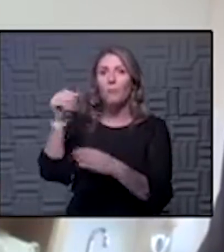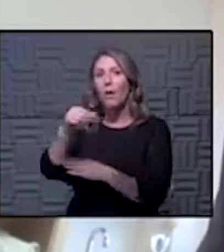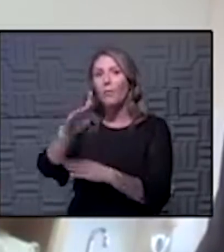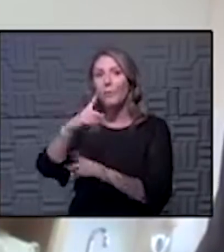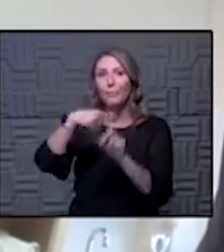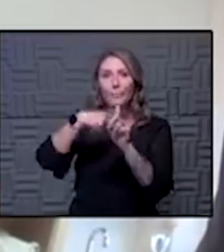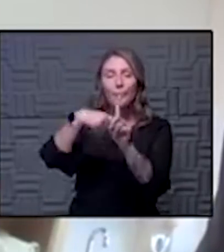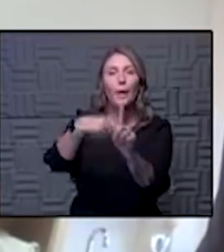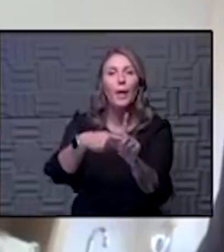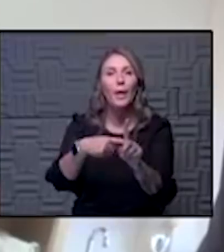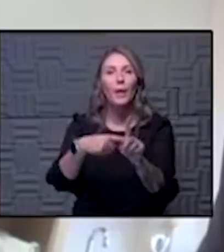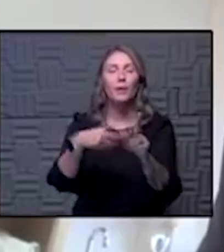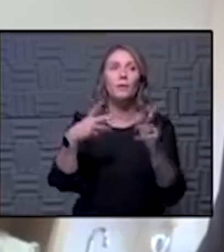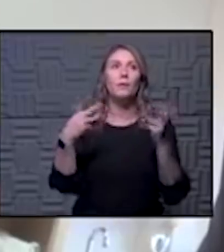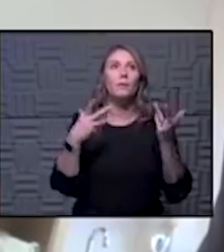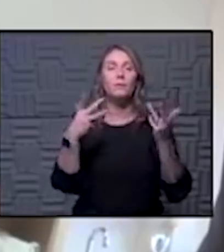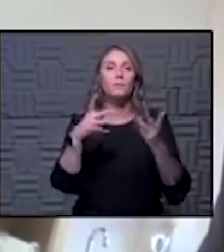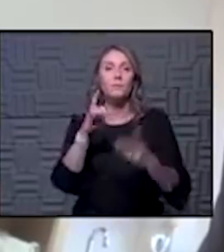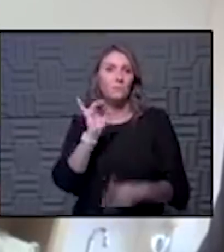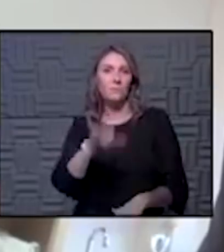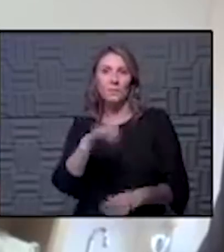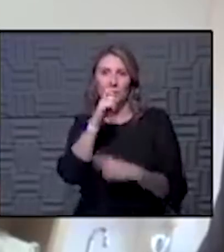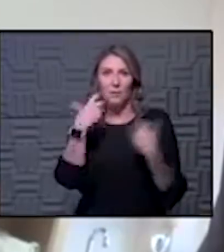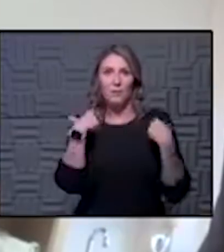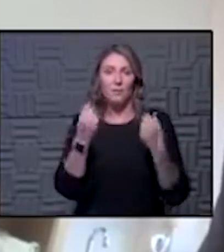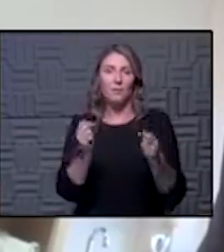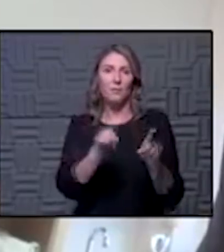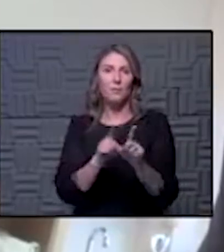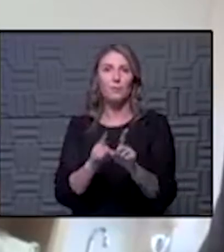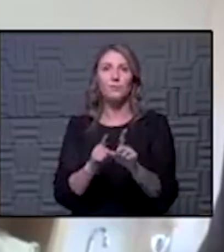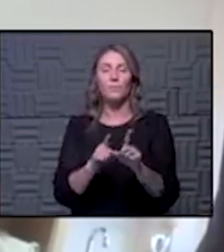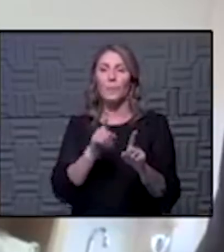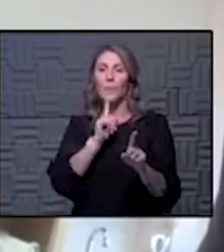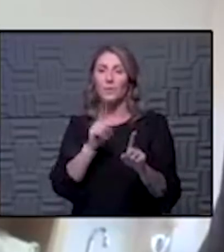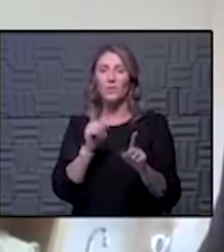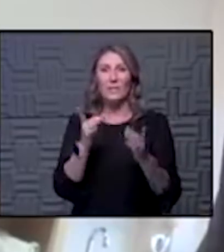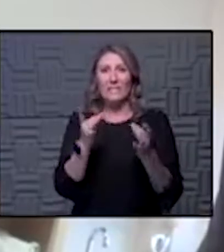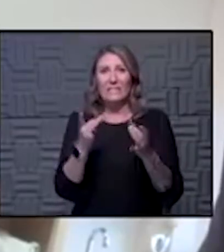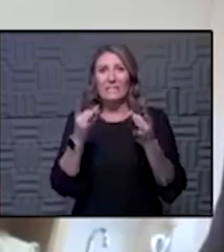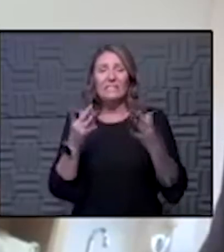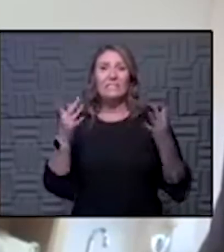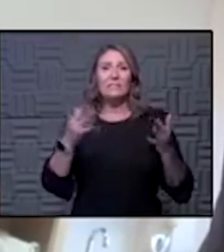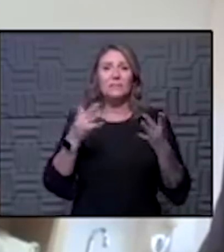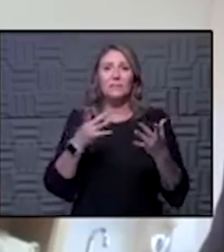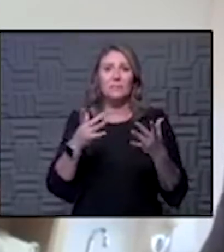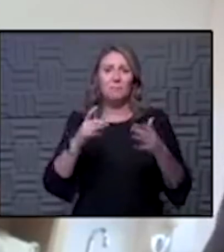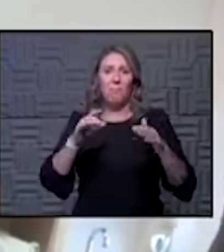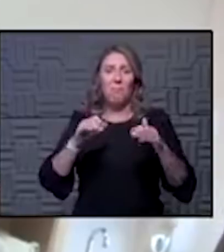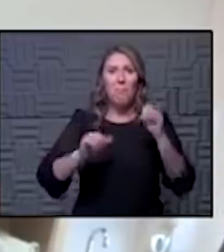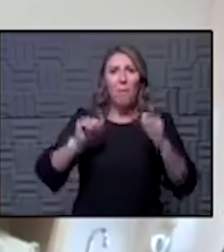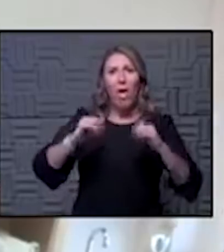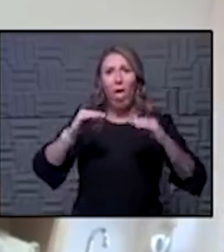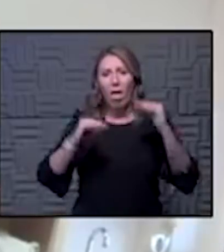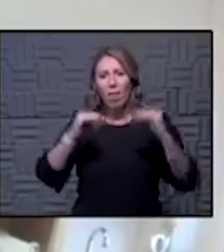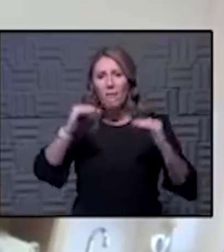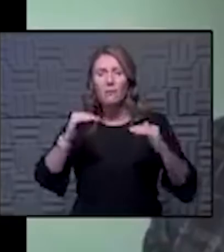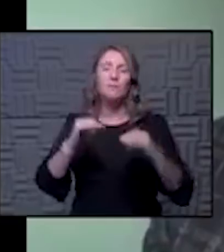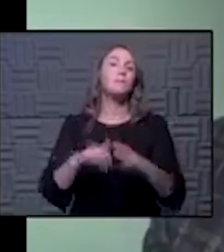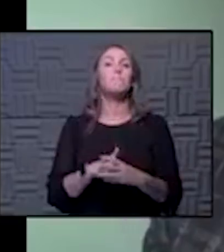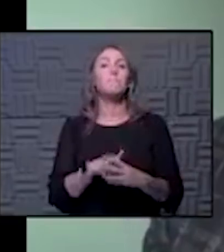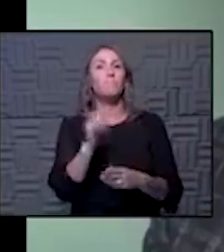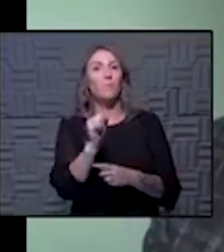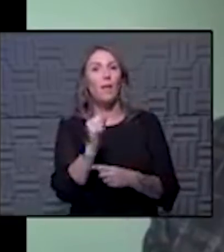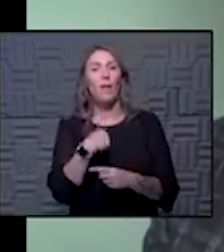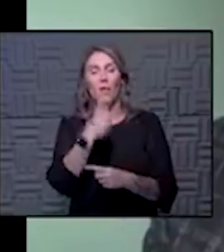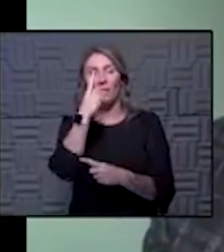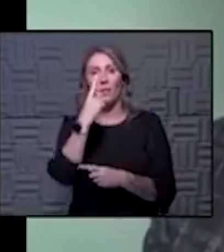too. So I get that. So it's a very delicate balance between the two. It is. I think it's going to come